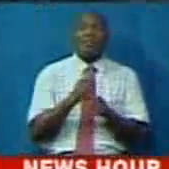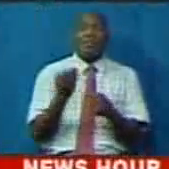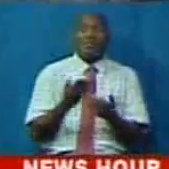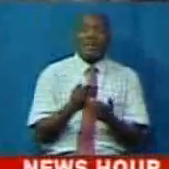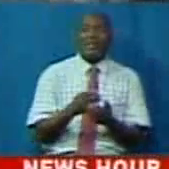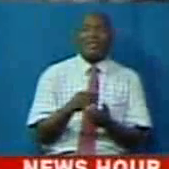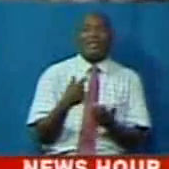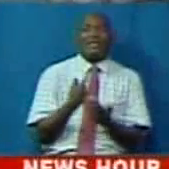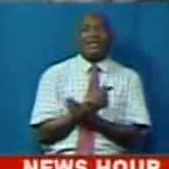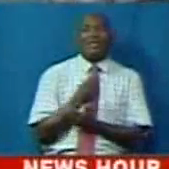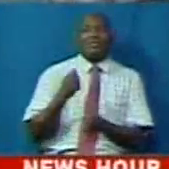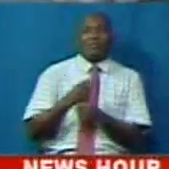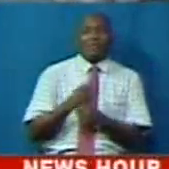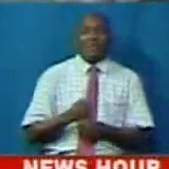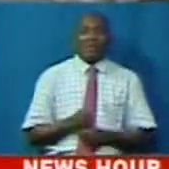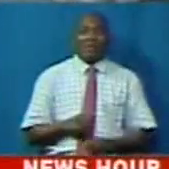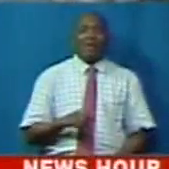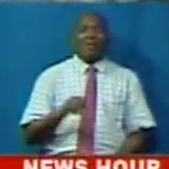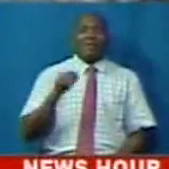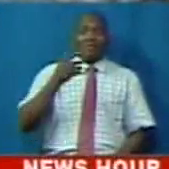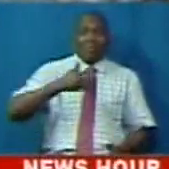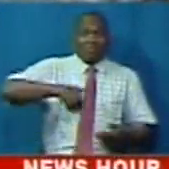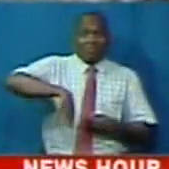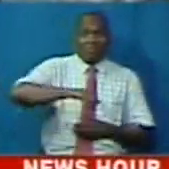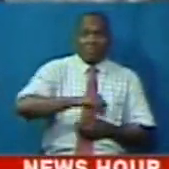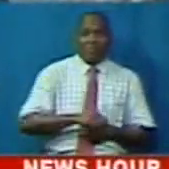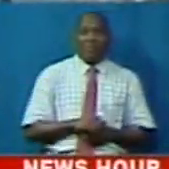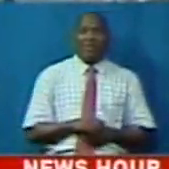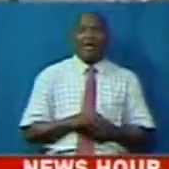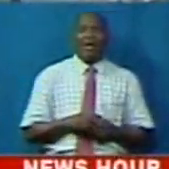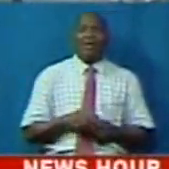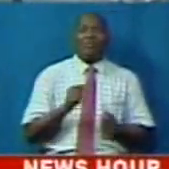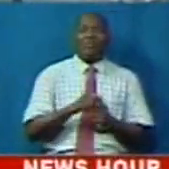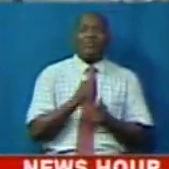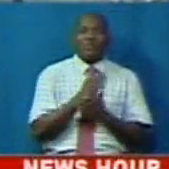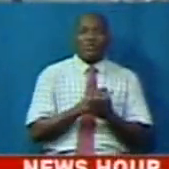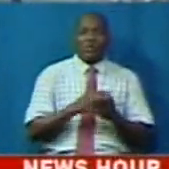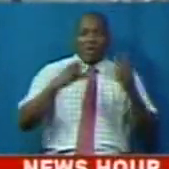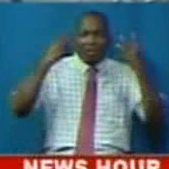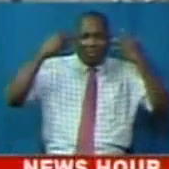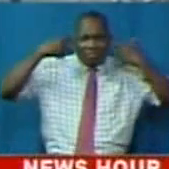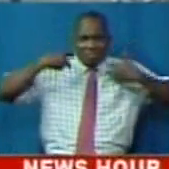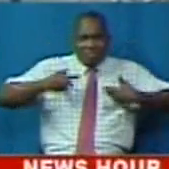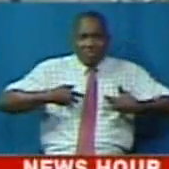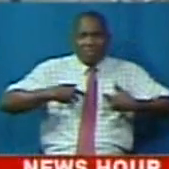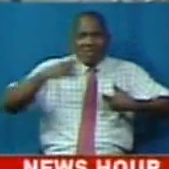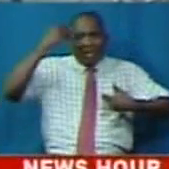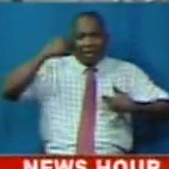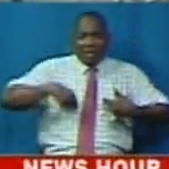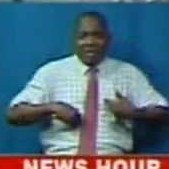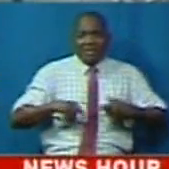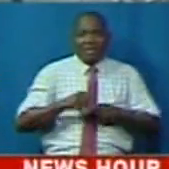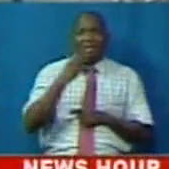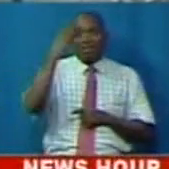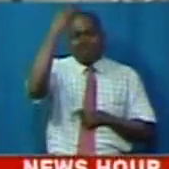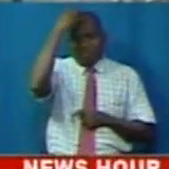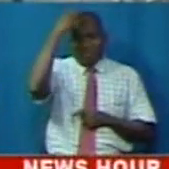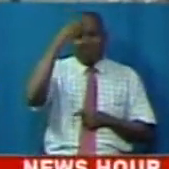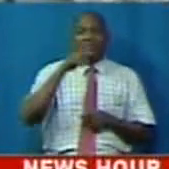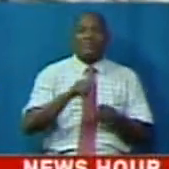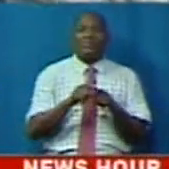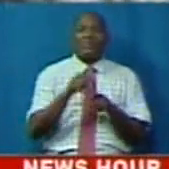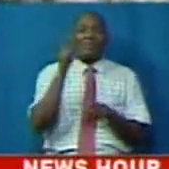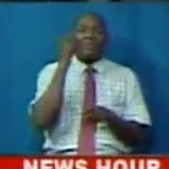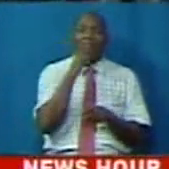manufactured locally. The fugu is worn over a pair of trousers known as the kurugu, and local hat known as the